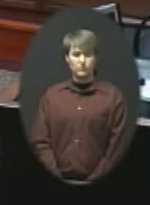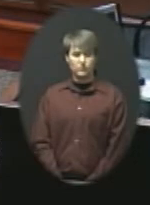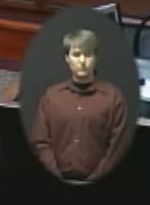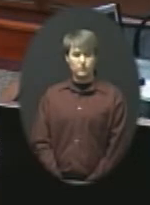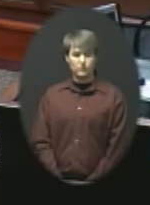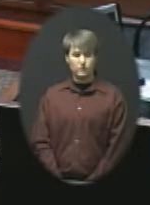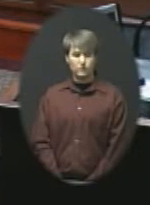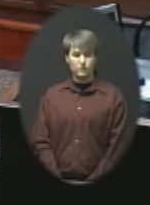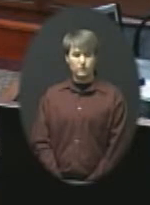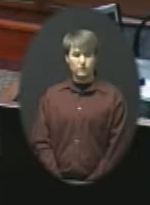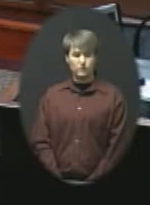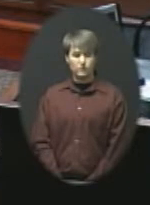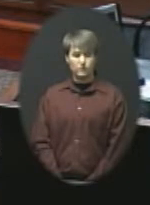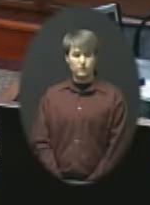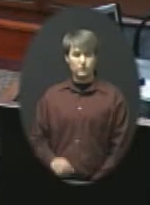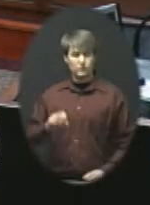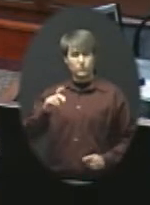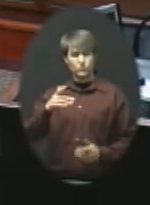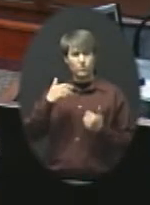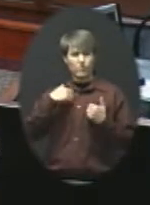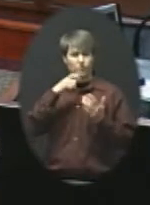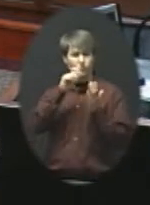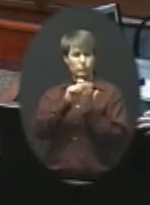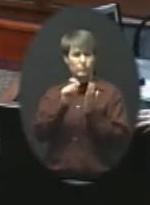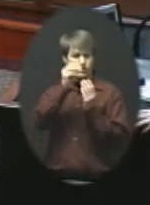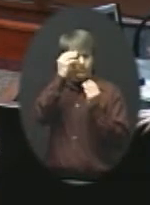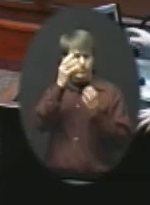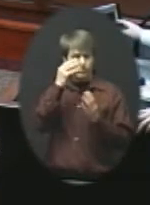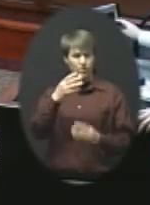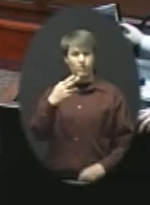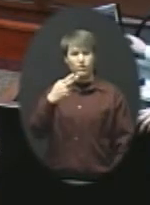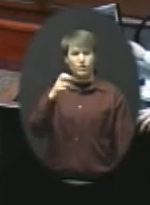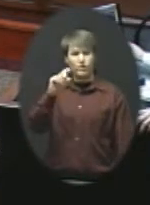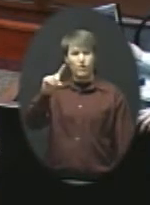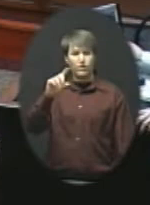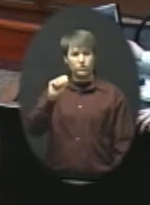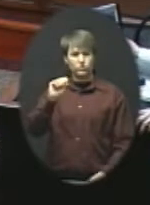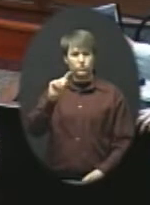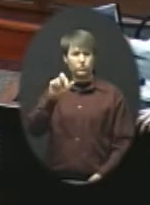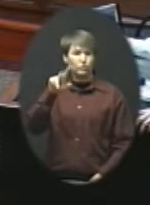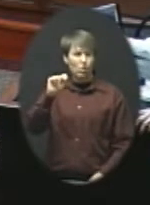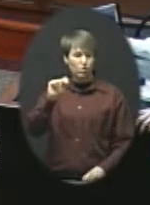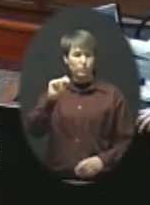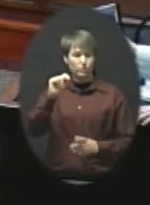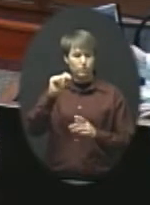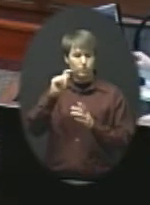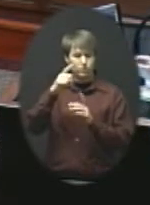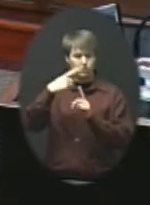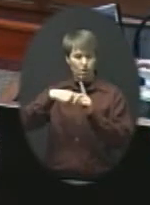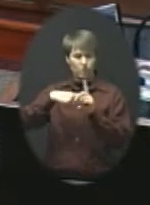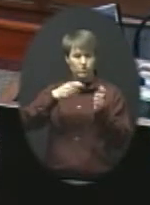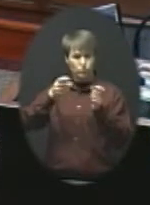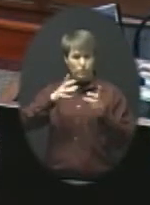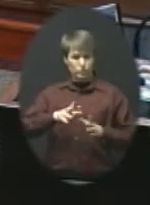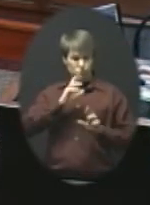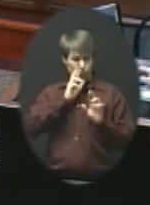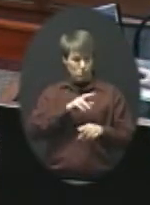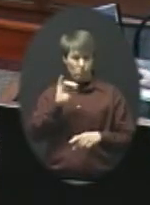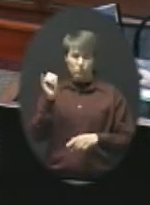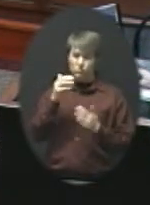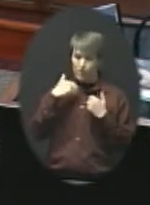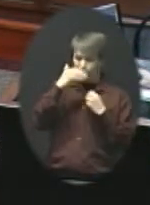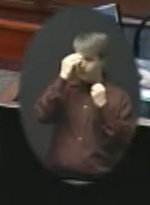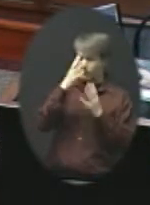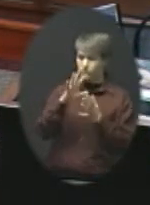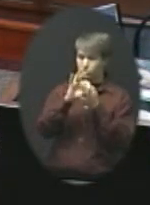We have our written information, the Head Start Monthly Director's Report. We also have the information regarding